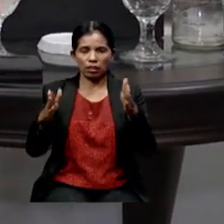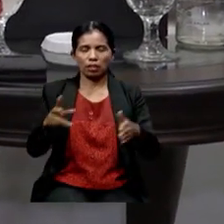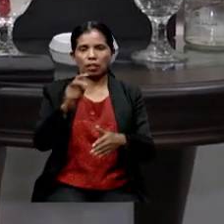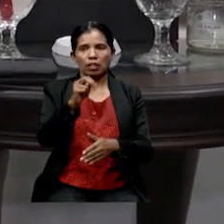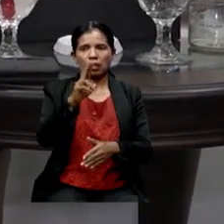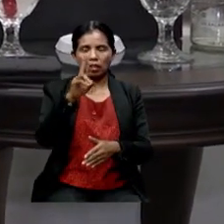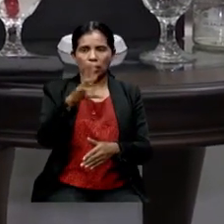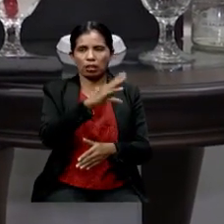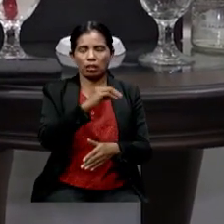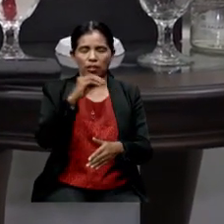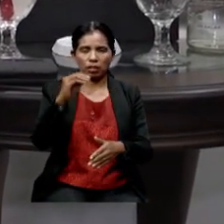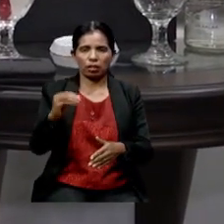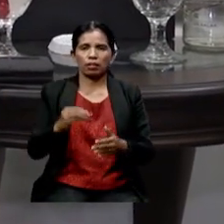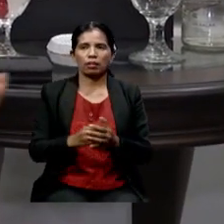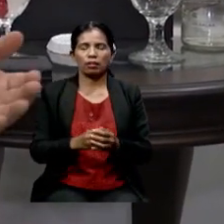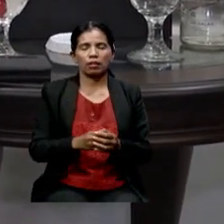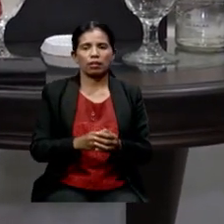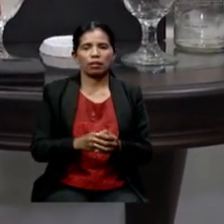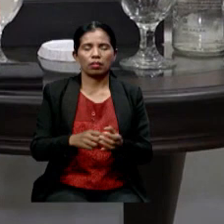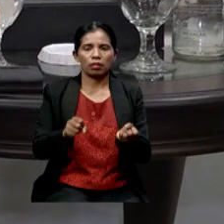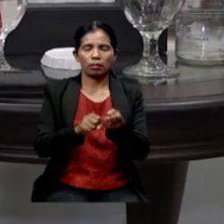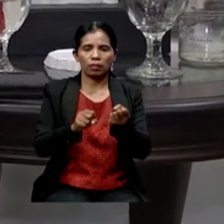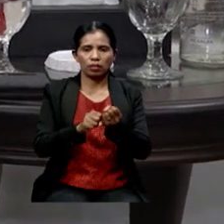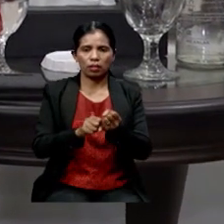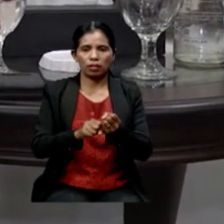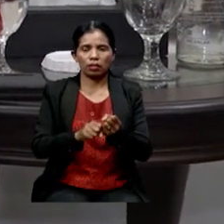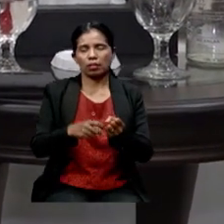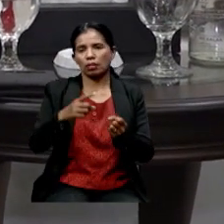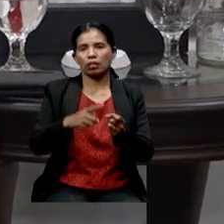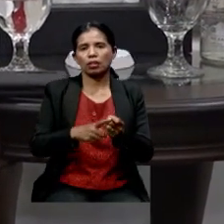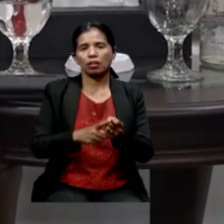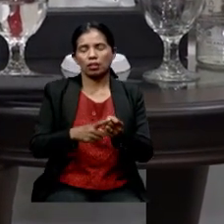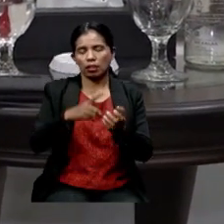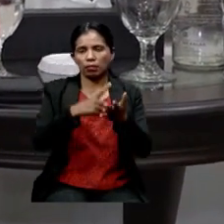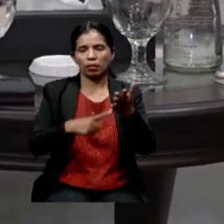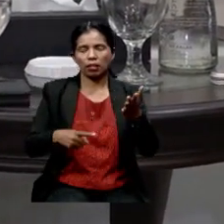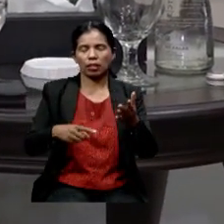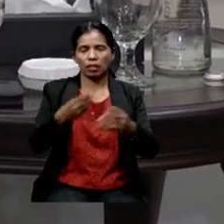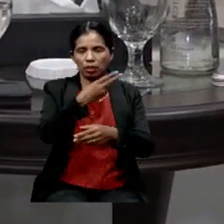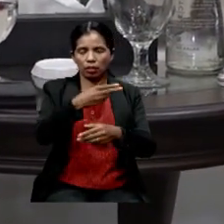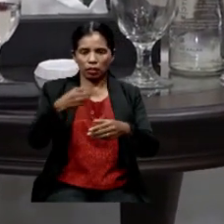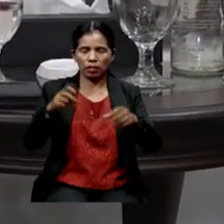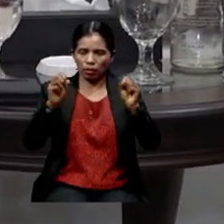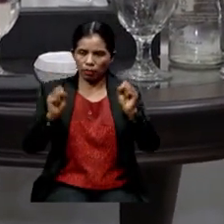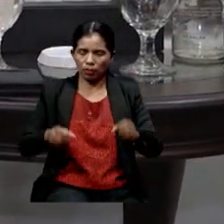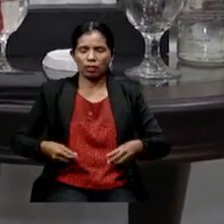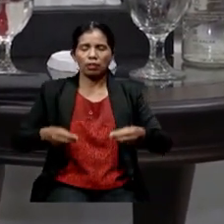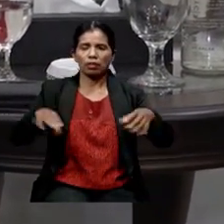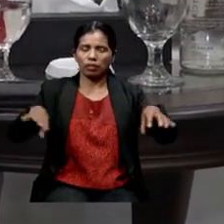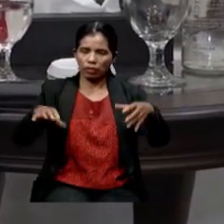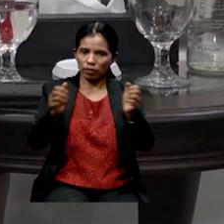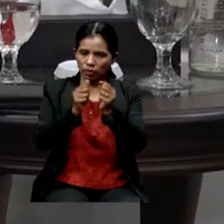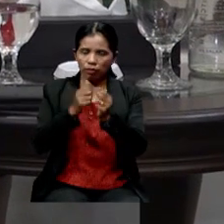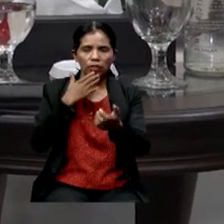have contributed so much to what Indonesia is today. Very tolerant, peaceful,